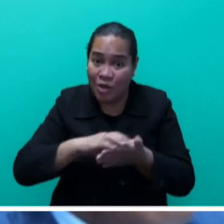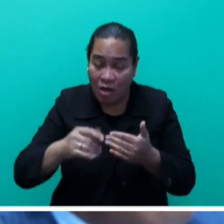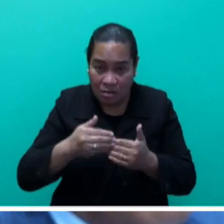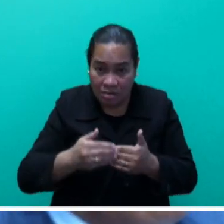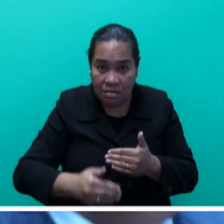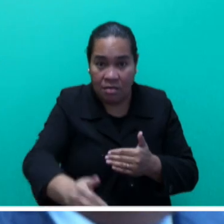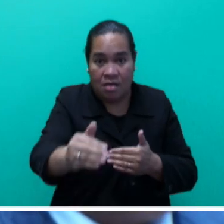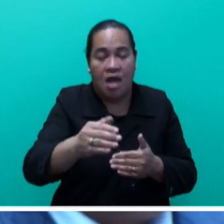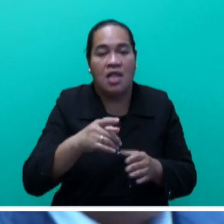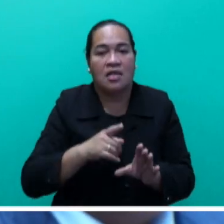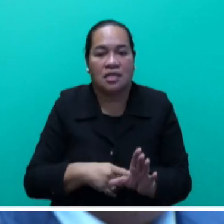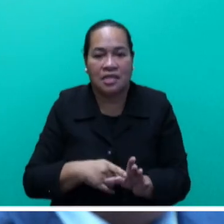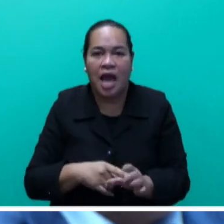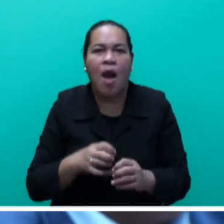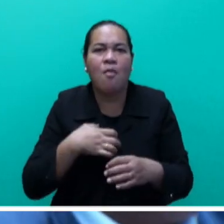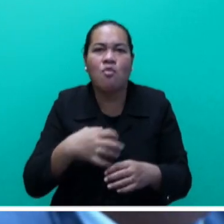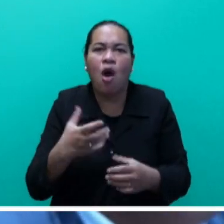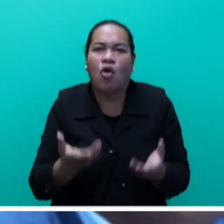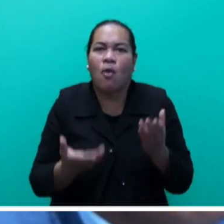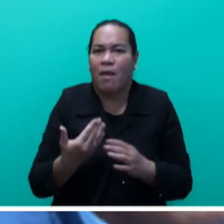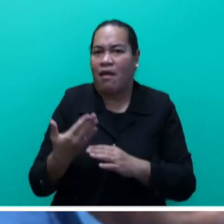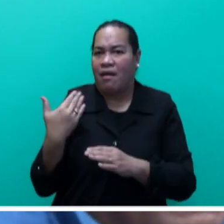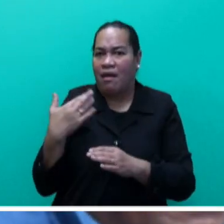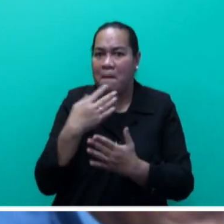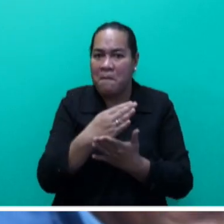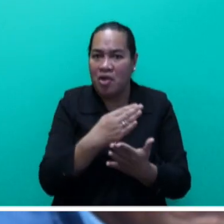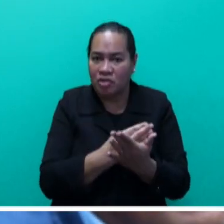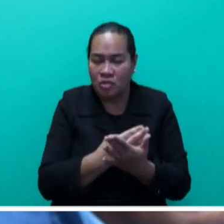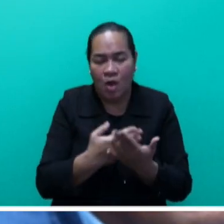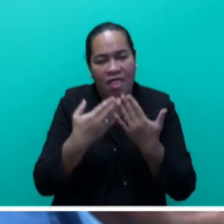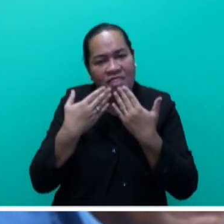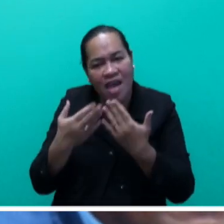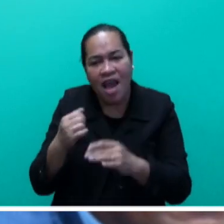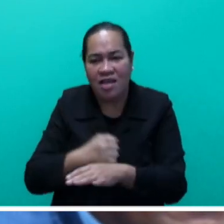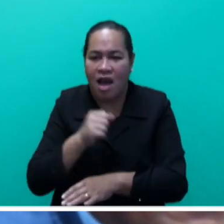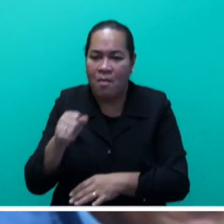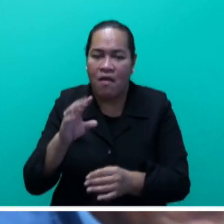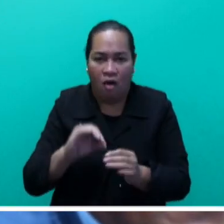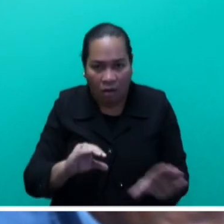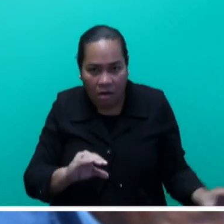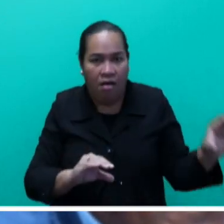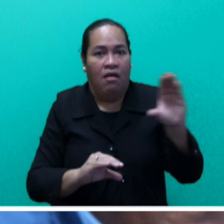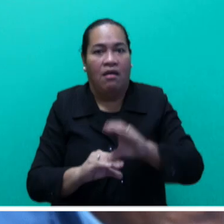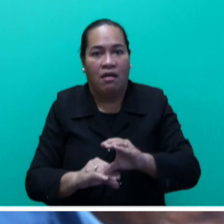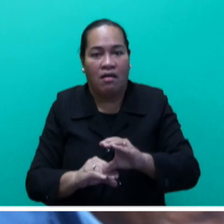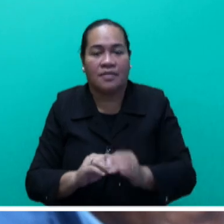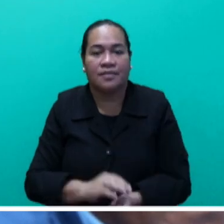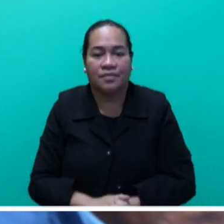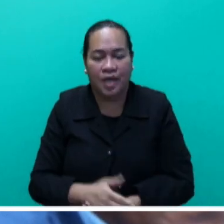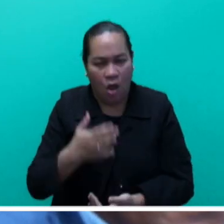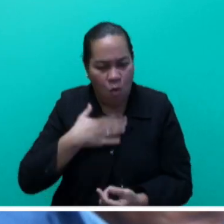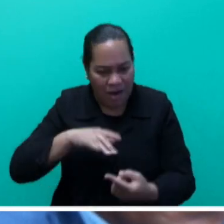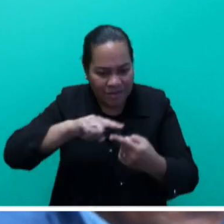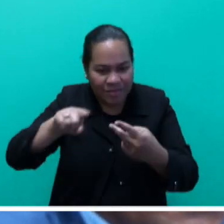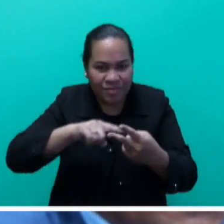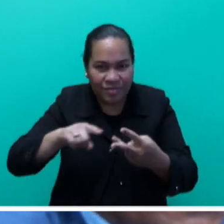year, more than double the current budget. We are thankful to the government for this increase. Let me outline, sir,